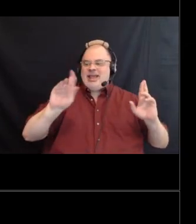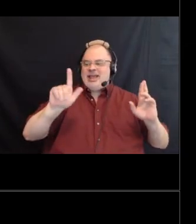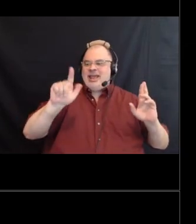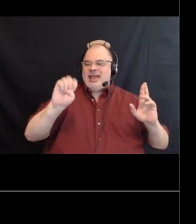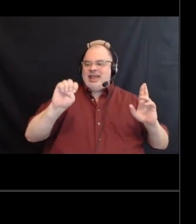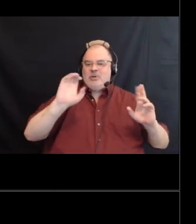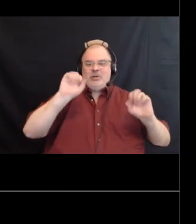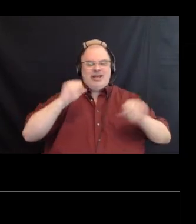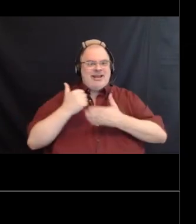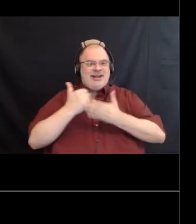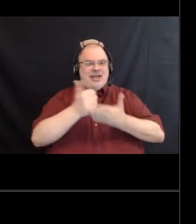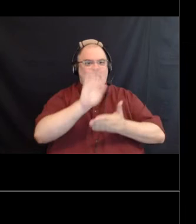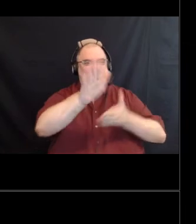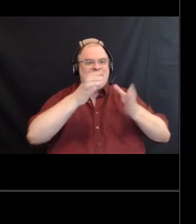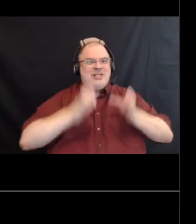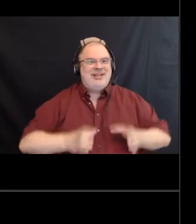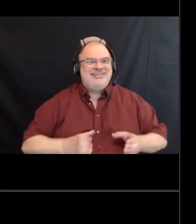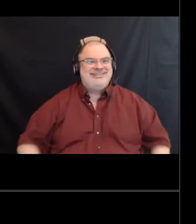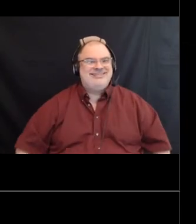serve.